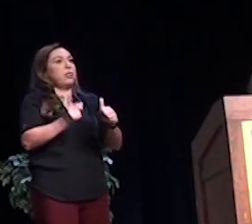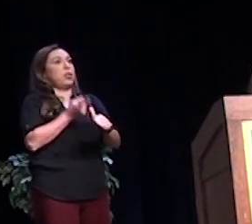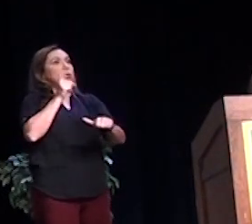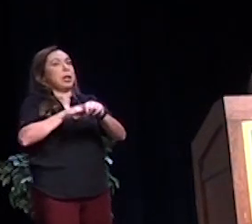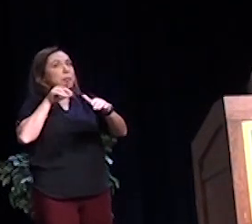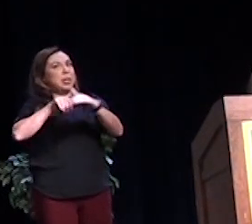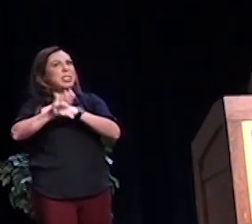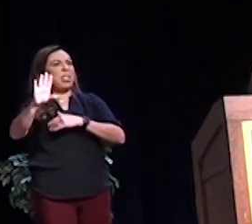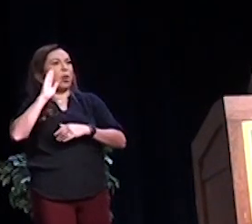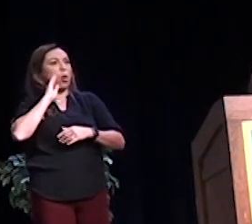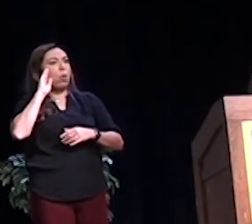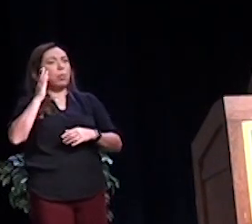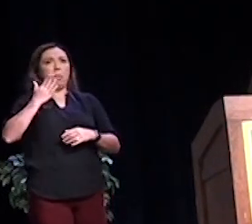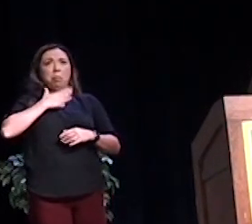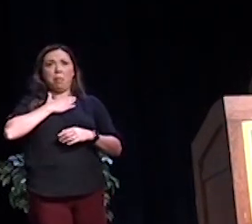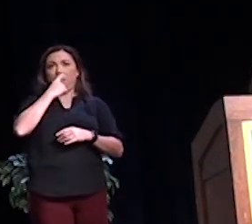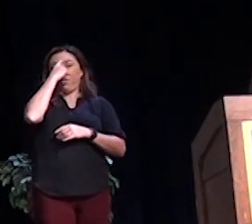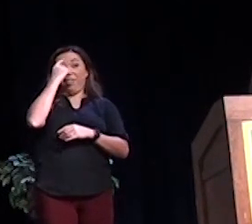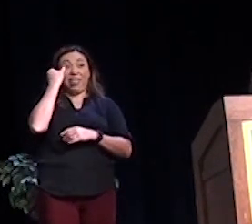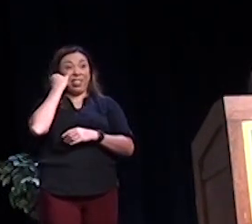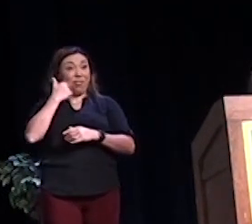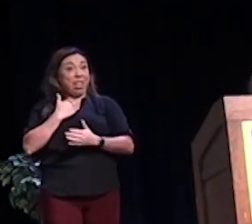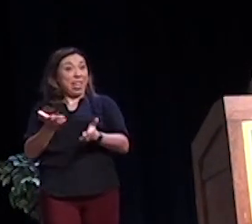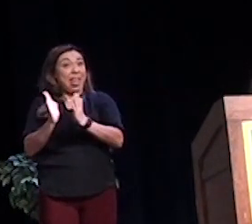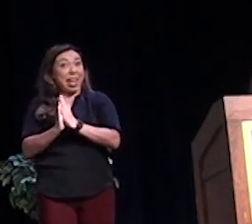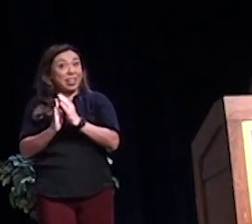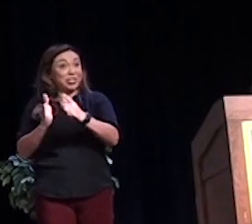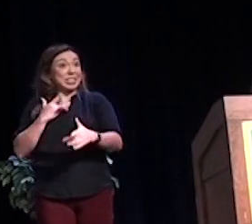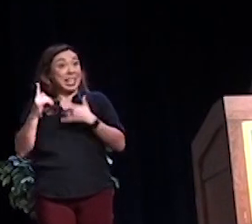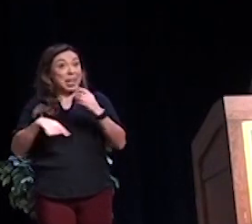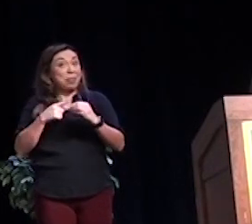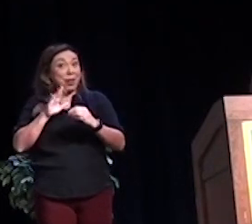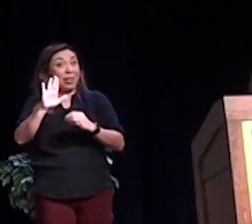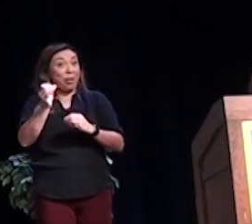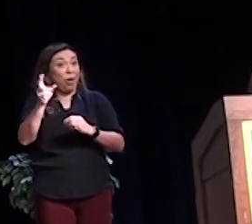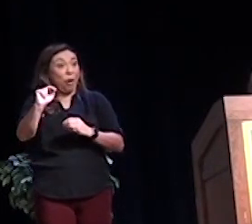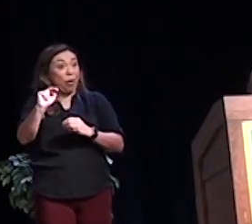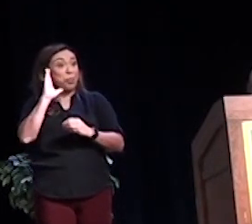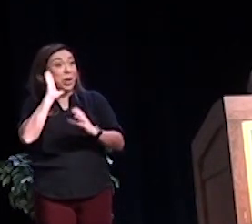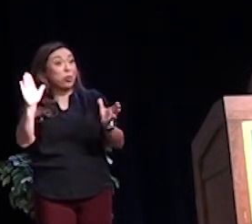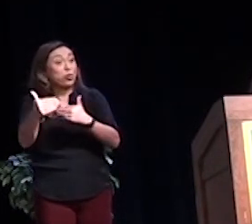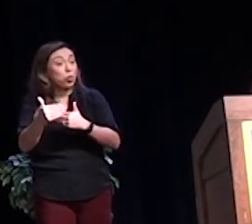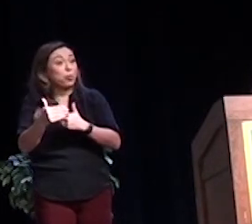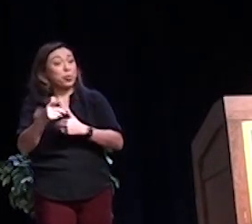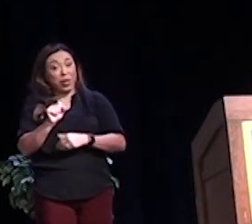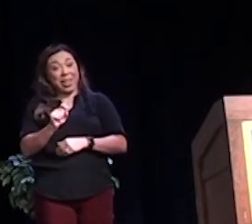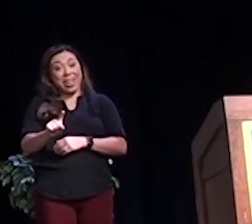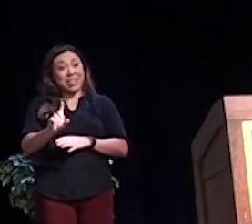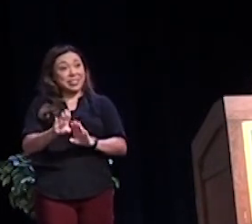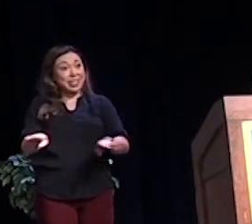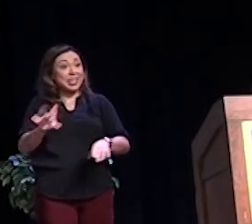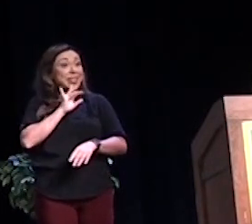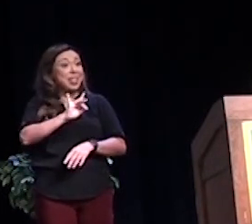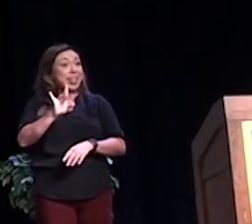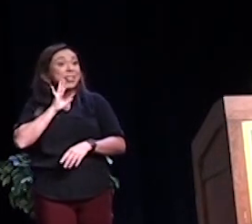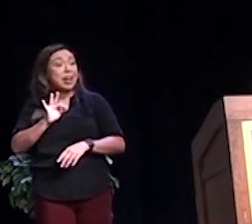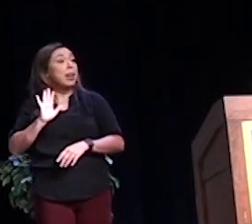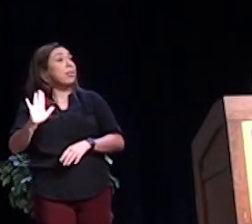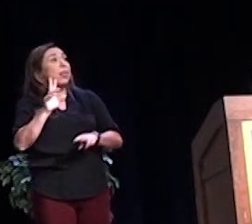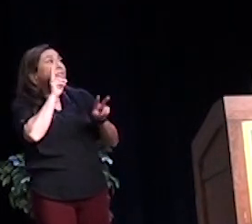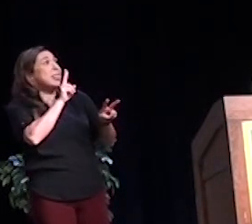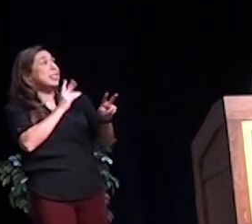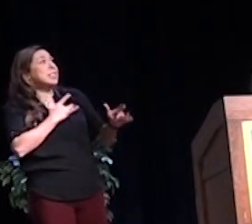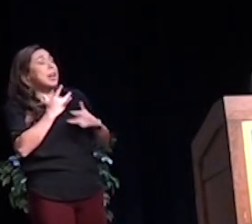home. So my thought is, you gotta be excited they're getting your own room, right? No. These kids, 8 and 9 years old,